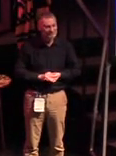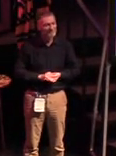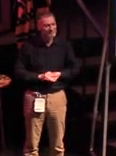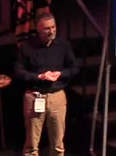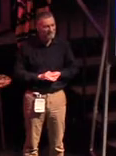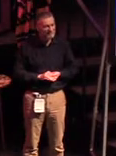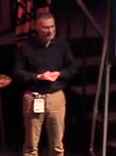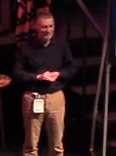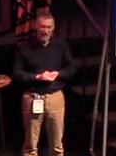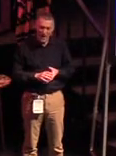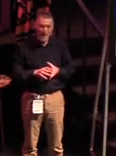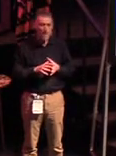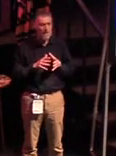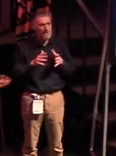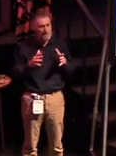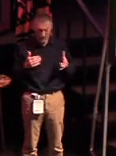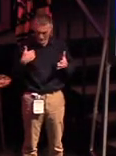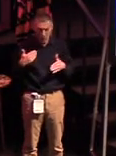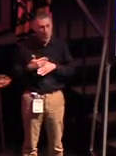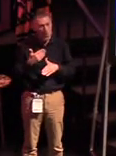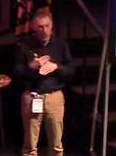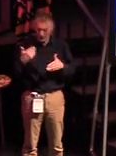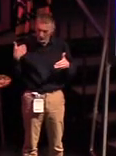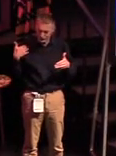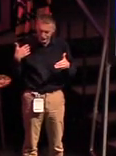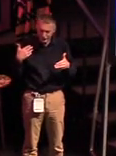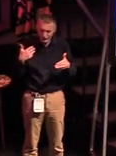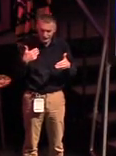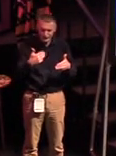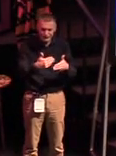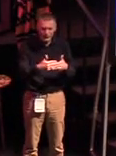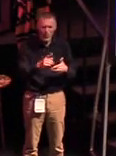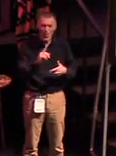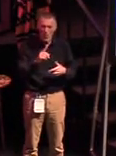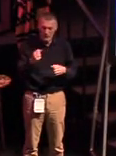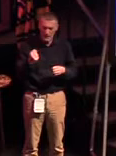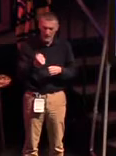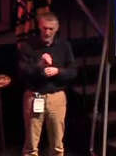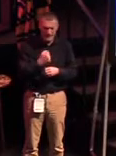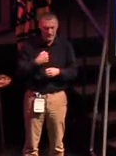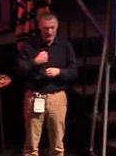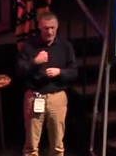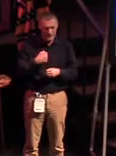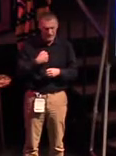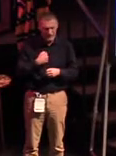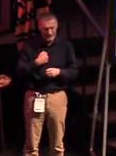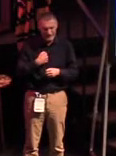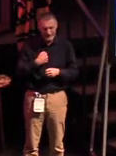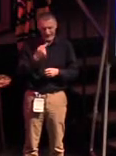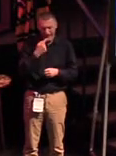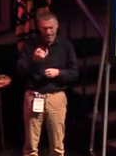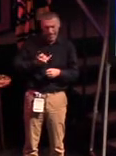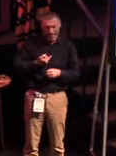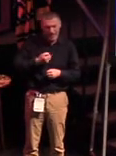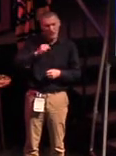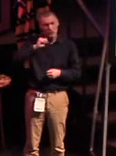for a big chunk of my career, I thought that the things that made me diverse, I needed to strip them away and leave them